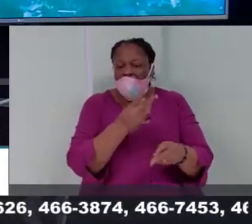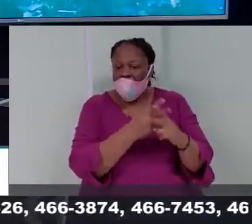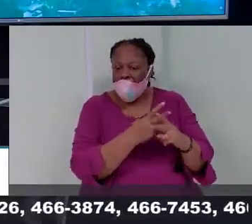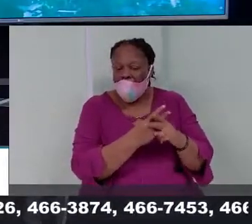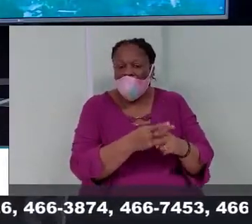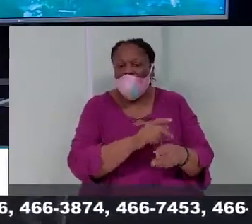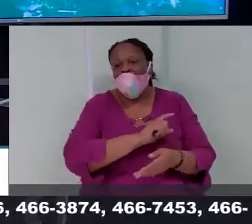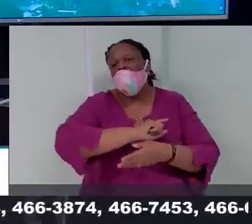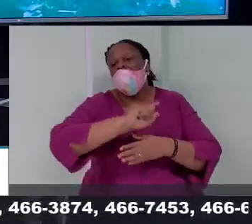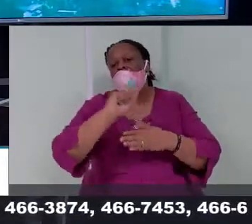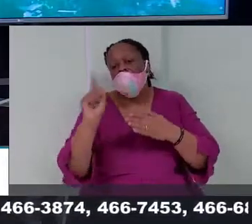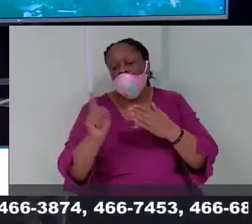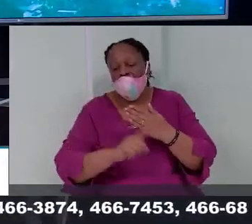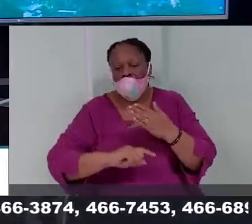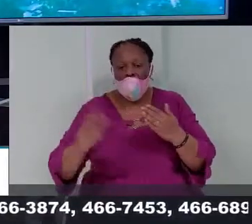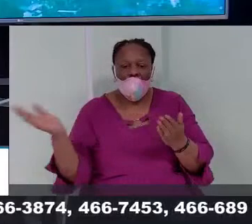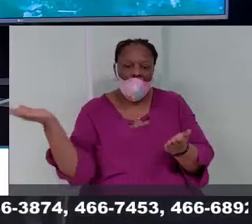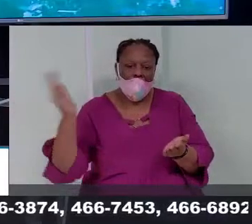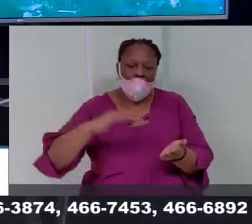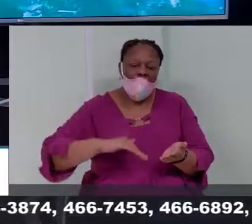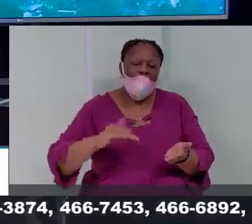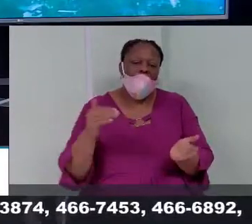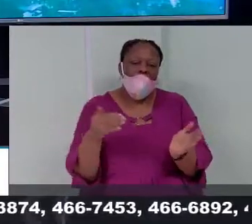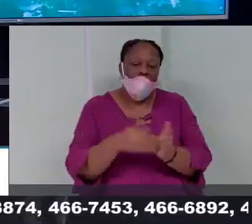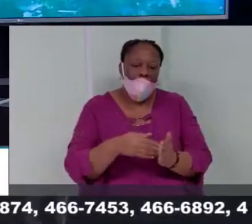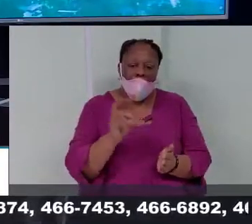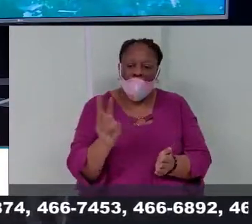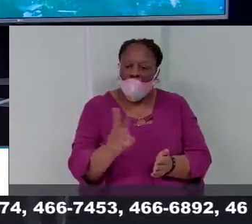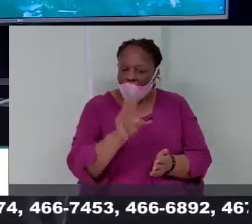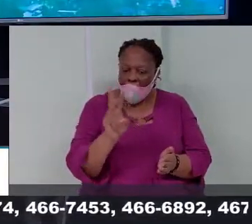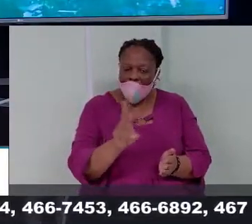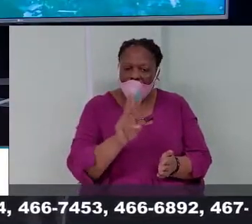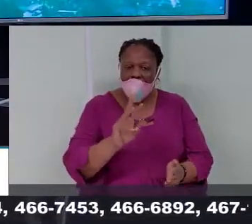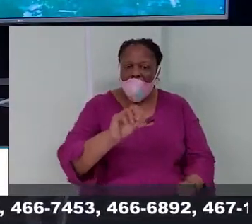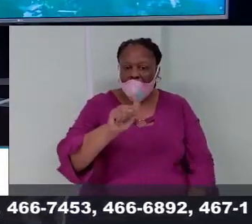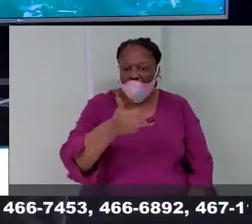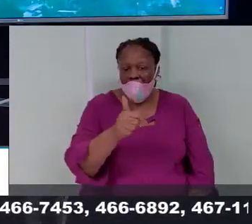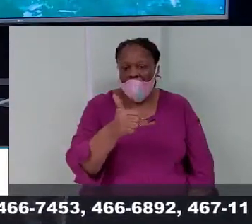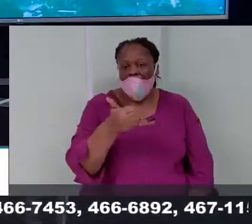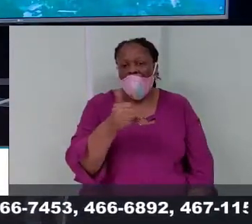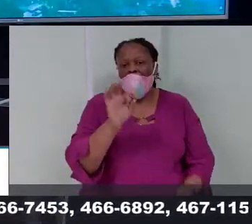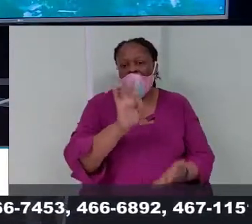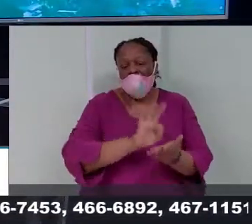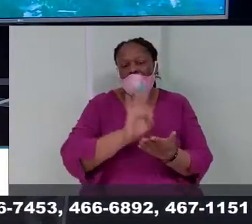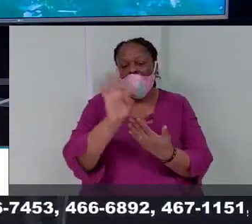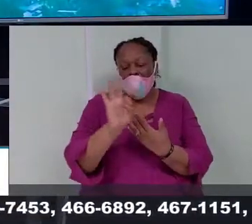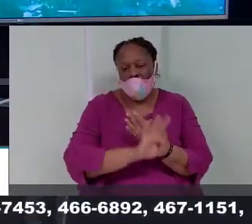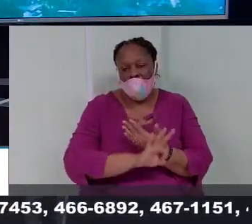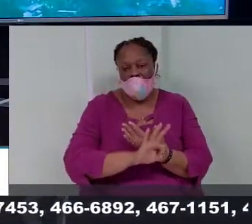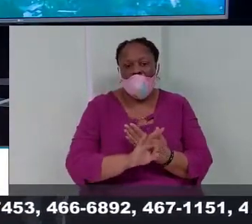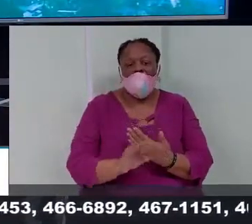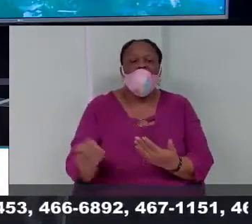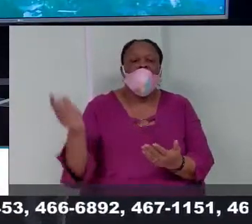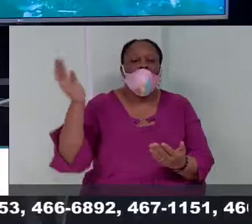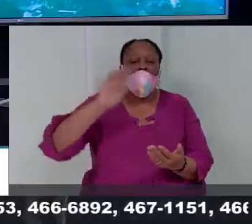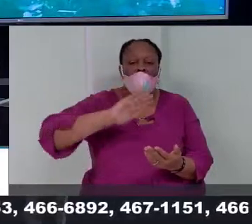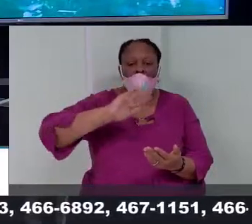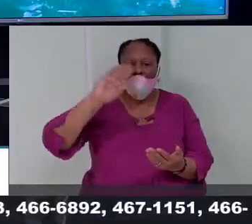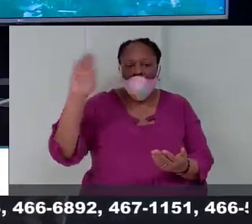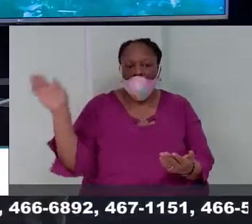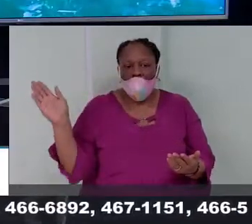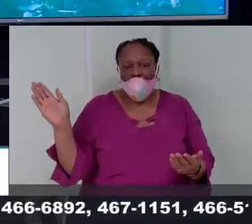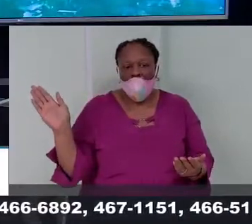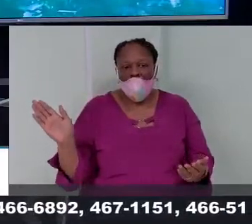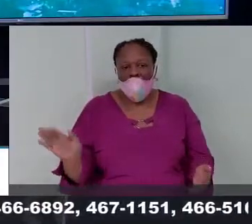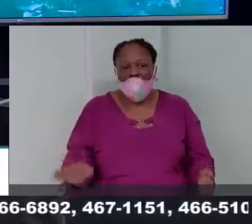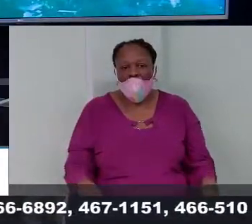be back for another press briefing on Wednesday, the 10th of February. Until then, take good care.